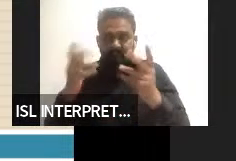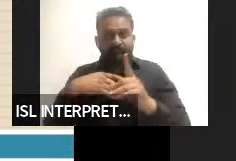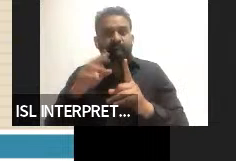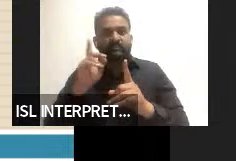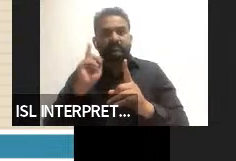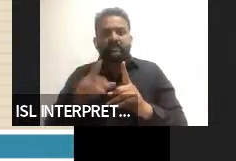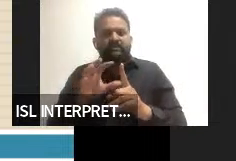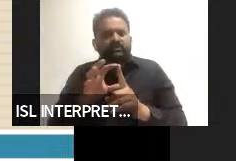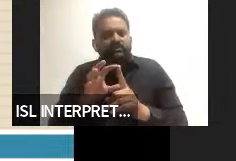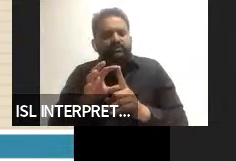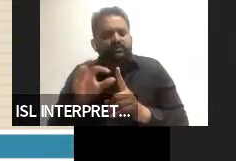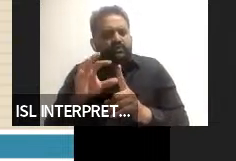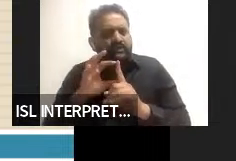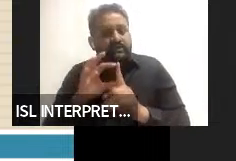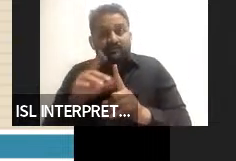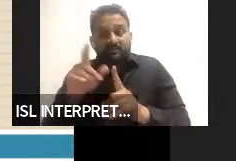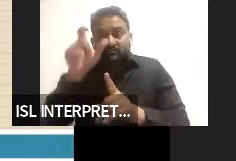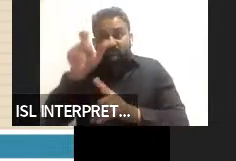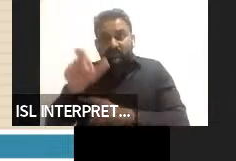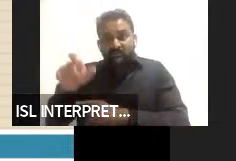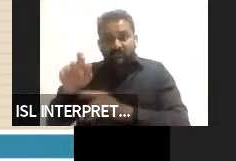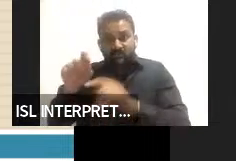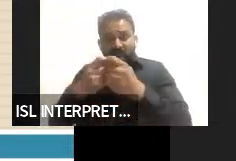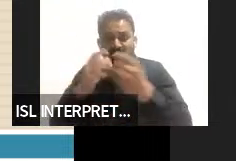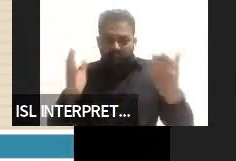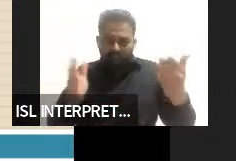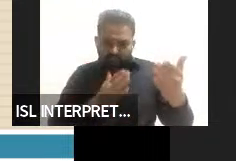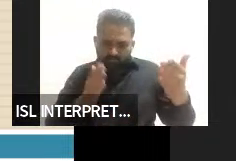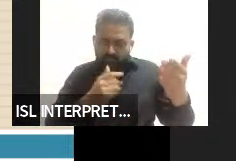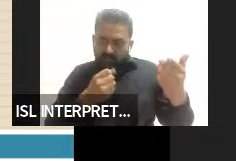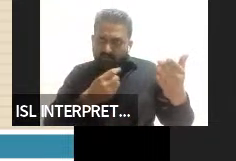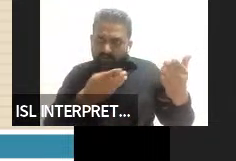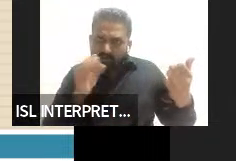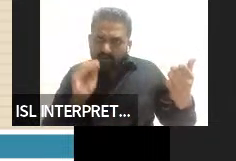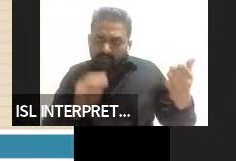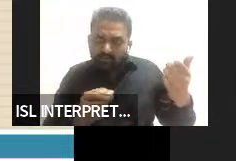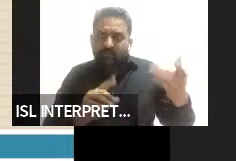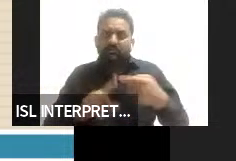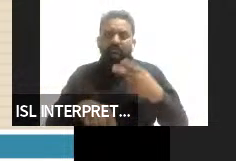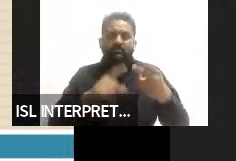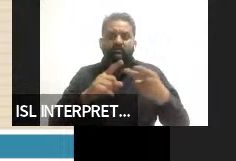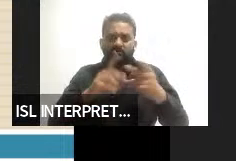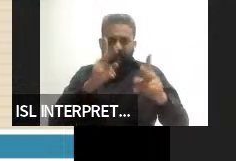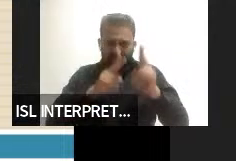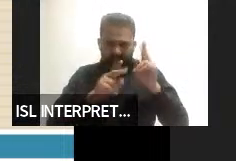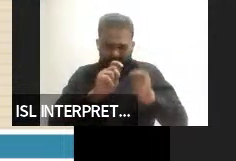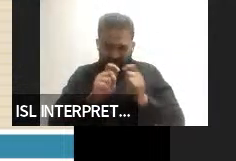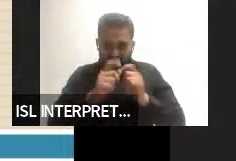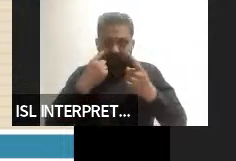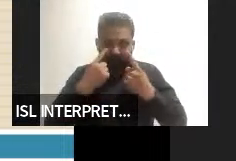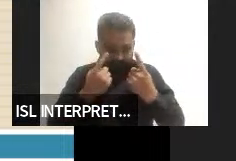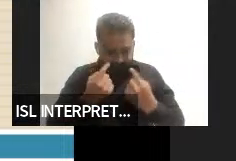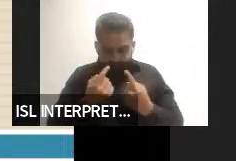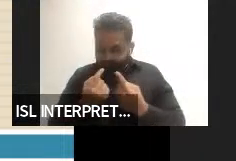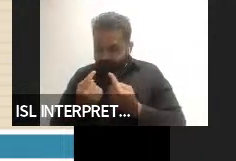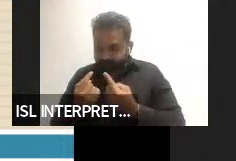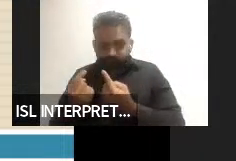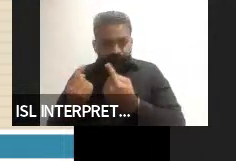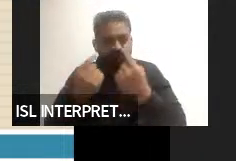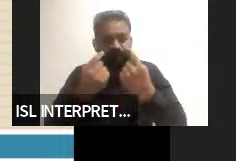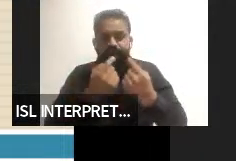that every authority, page number, quotations, while doing the editing, check it. Just check it